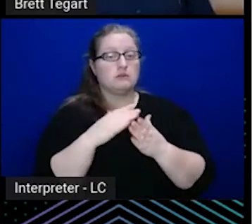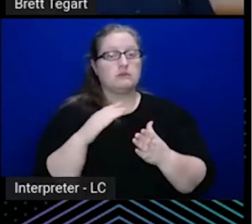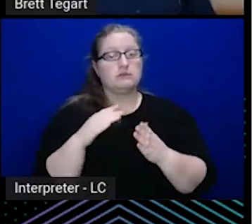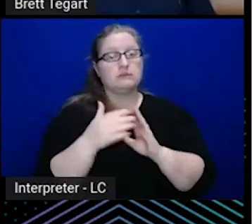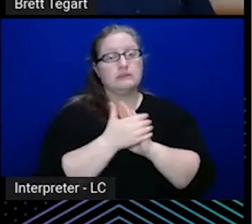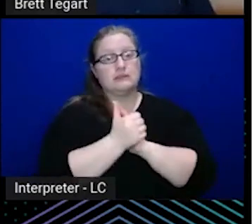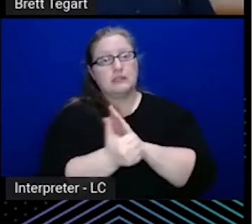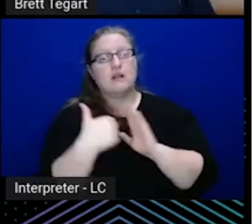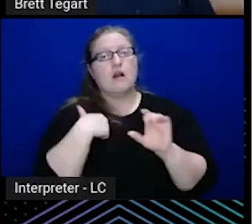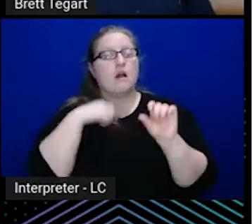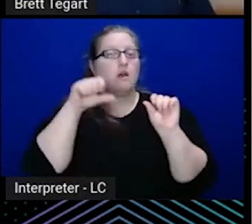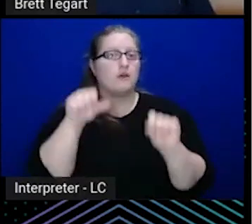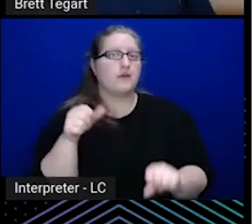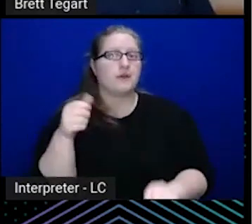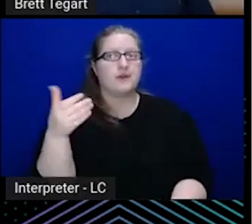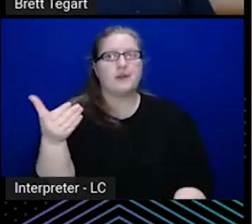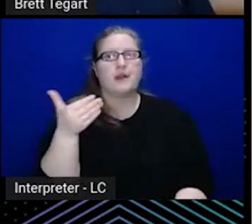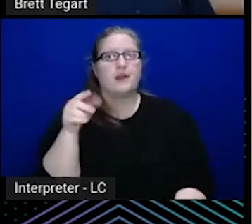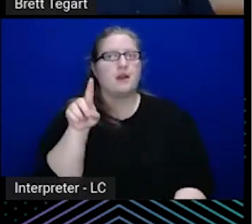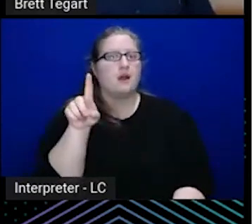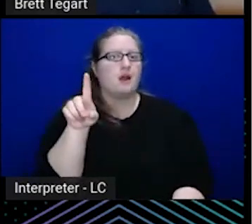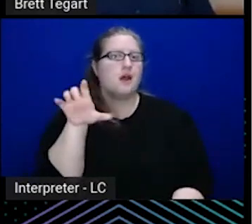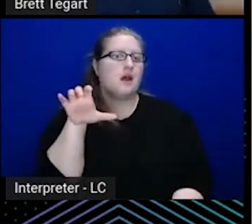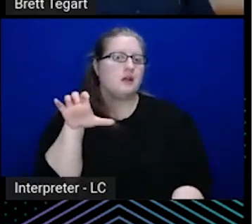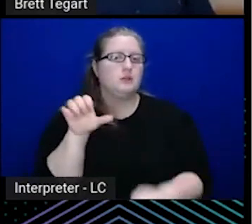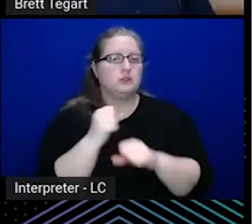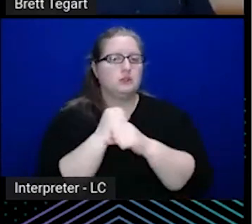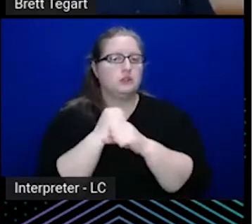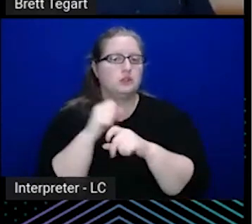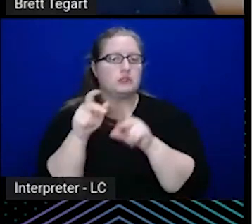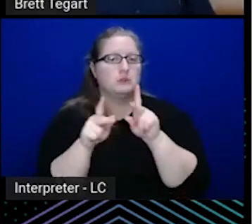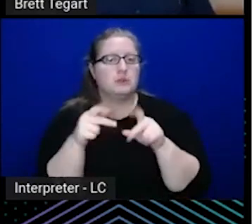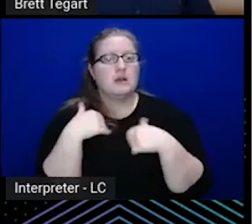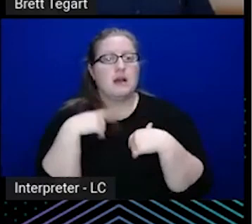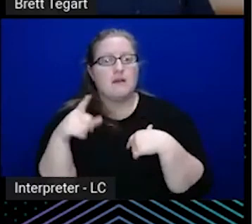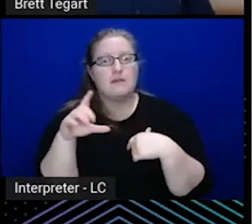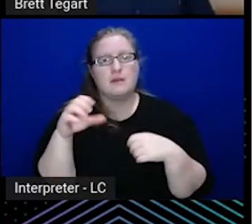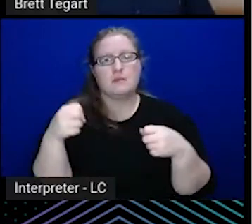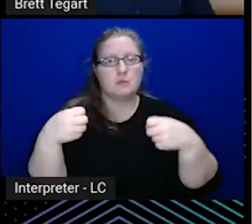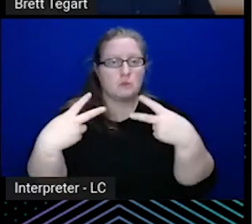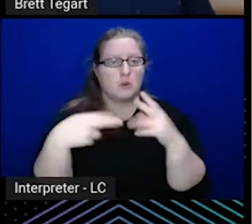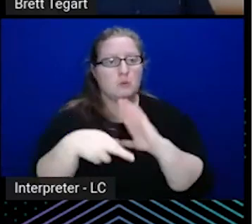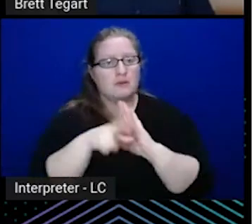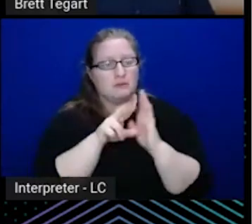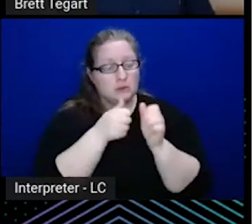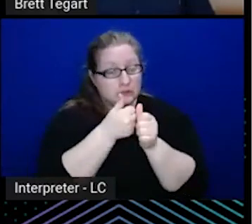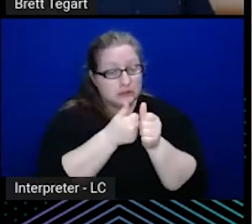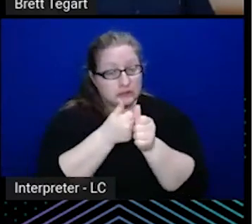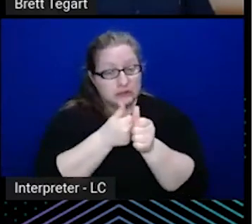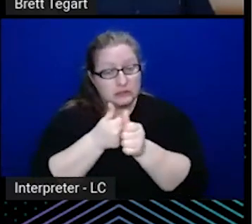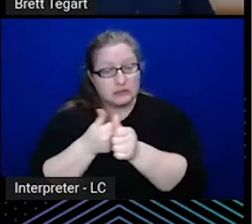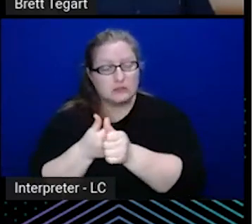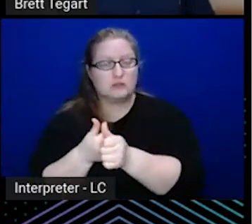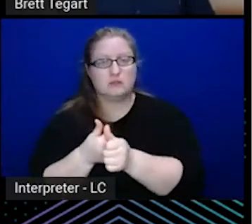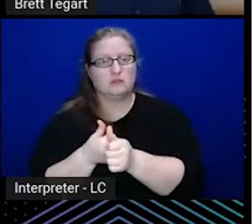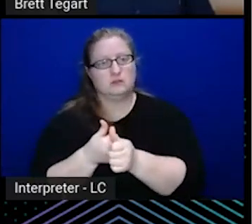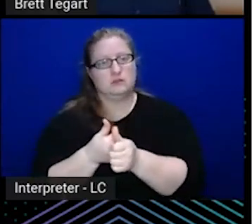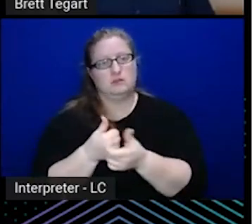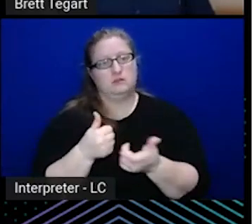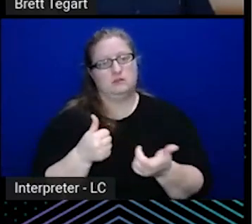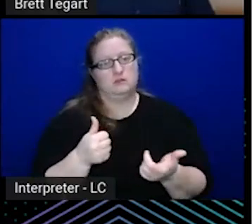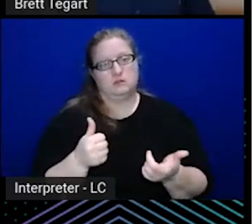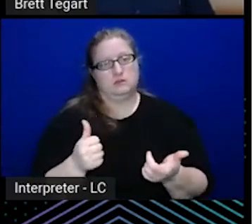hire 100 security people and have them code review each and every piece of code, but it won't scale,